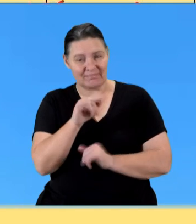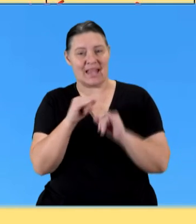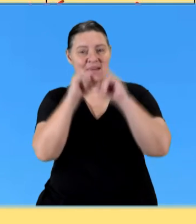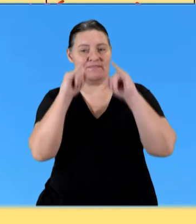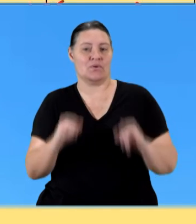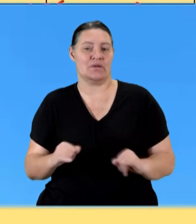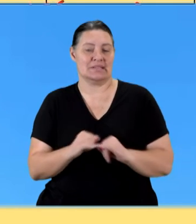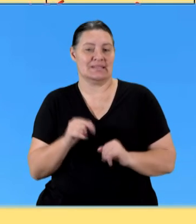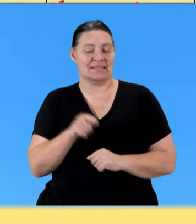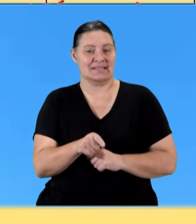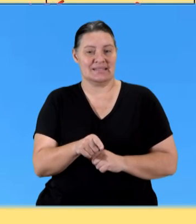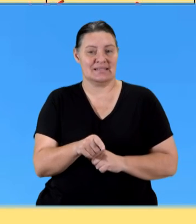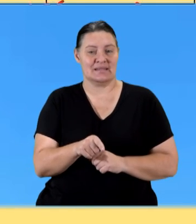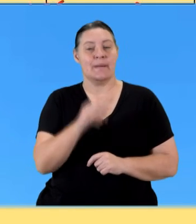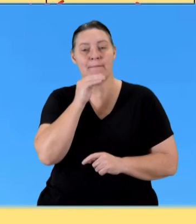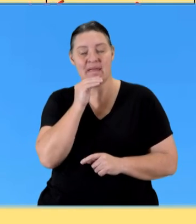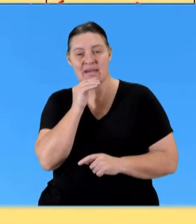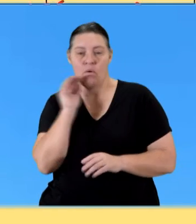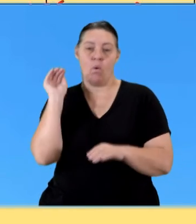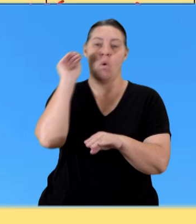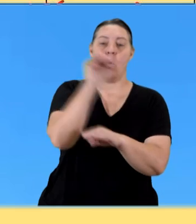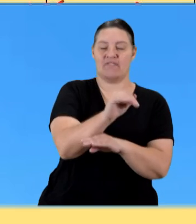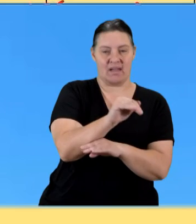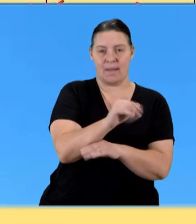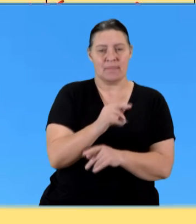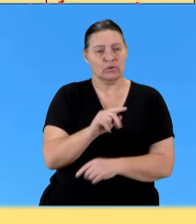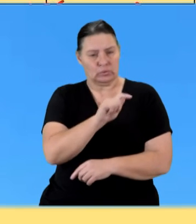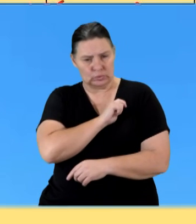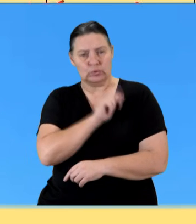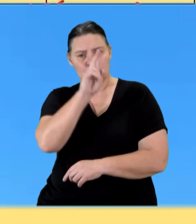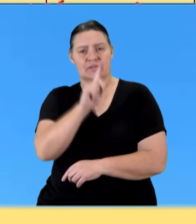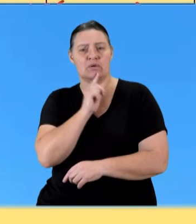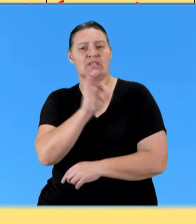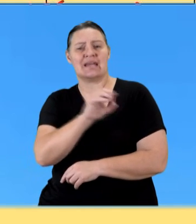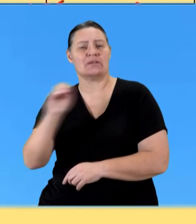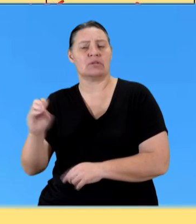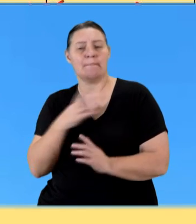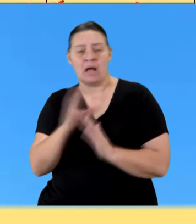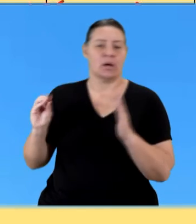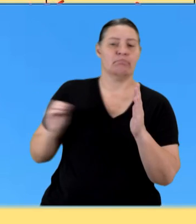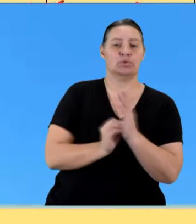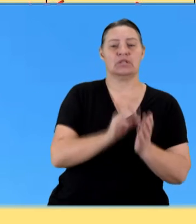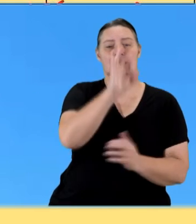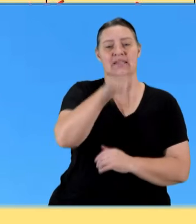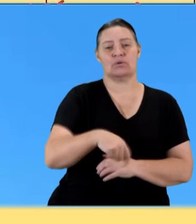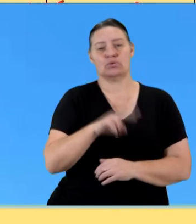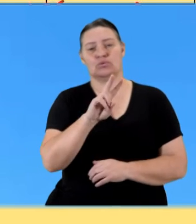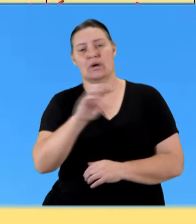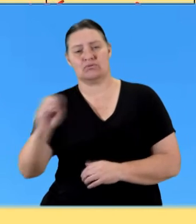an invoice that was overstated. It is for 2,300, but it was recorded